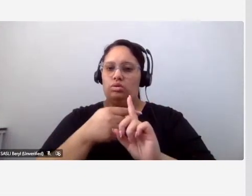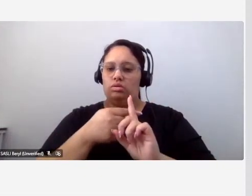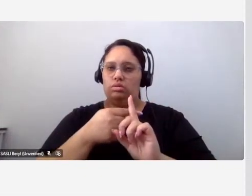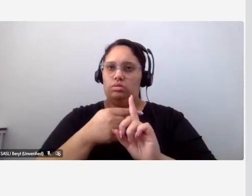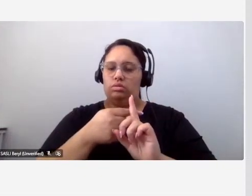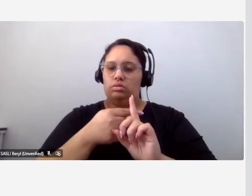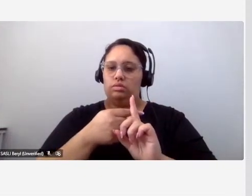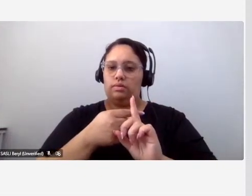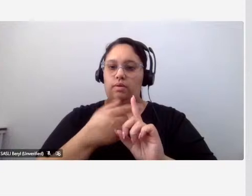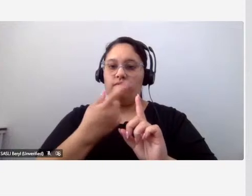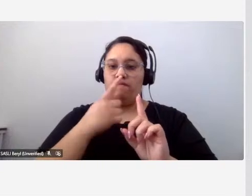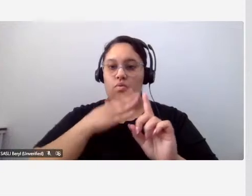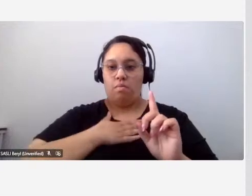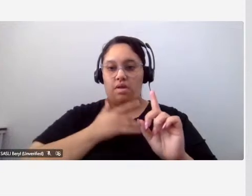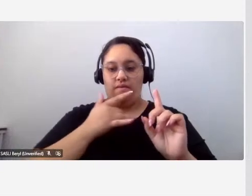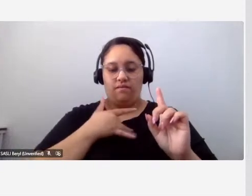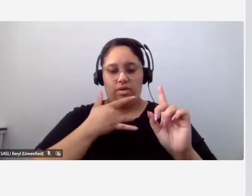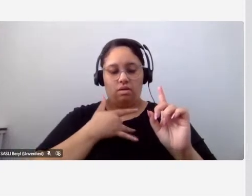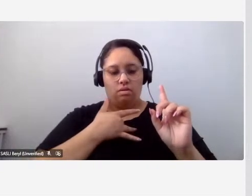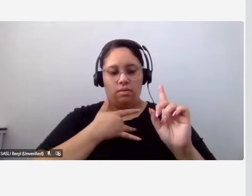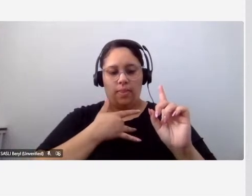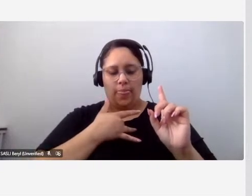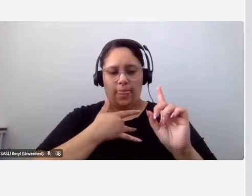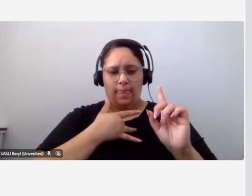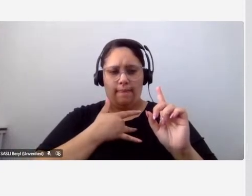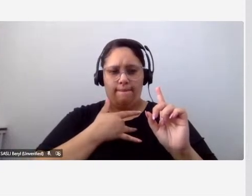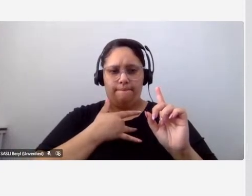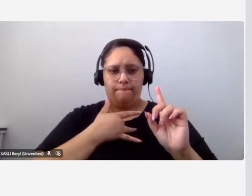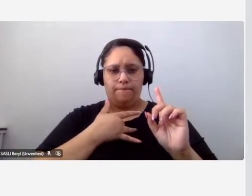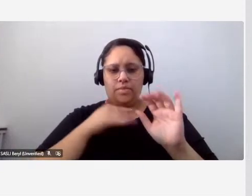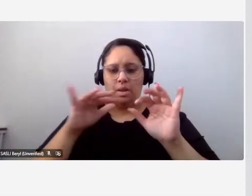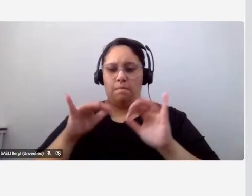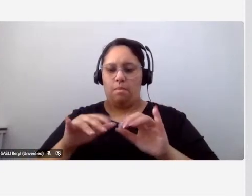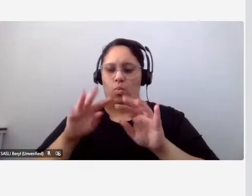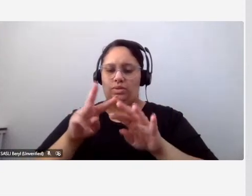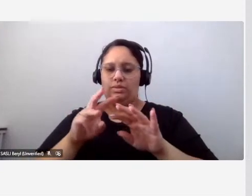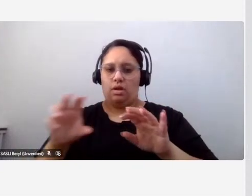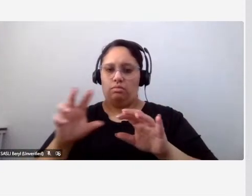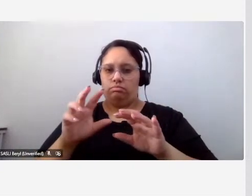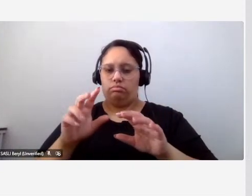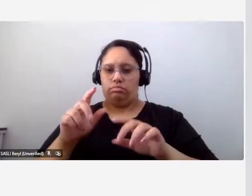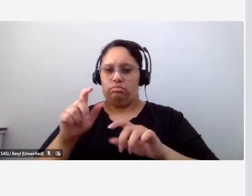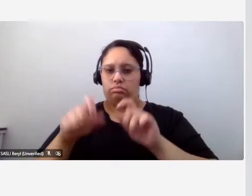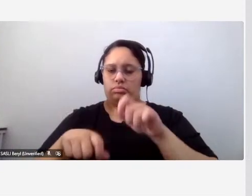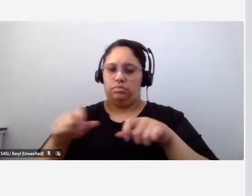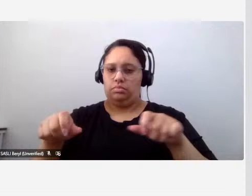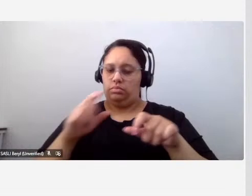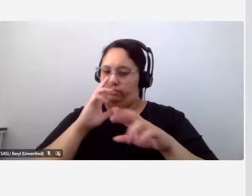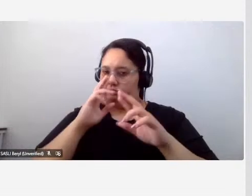For me, it undermines the people of the Western Cape.